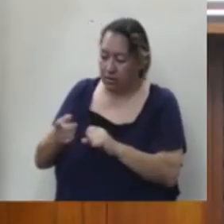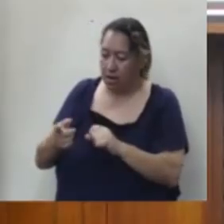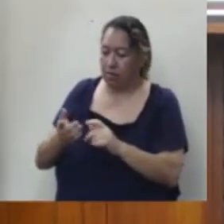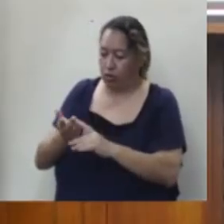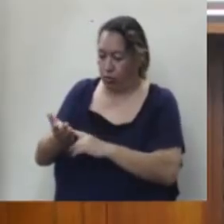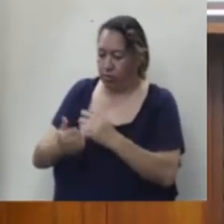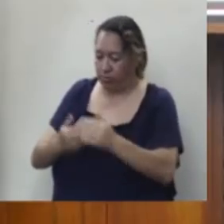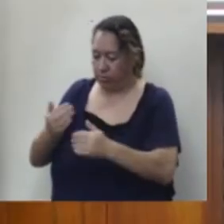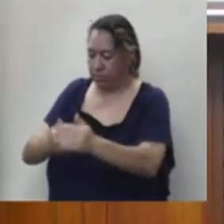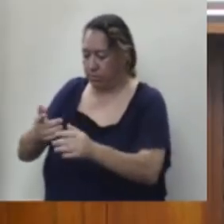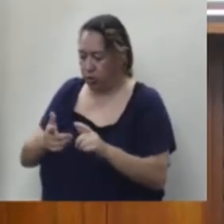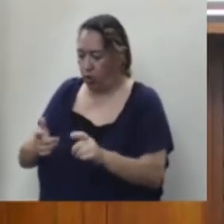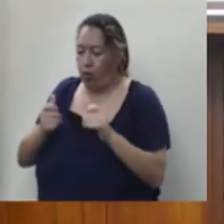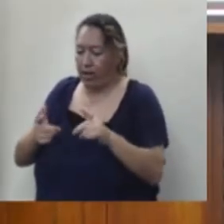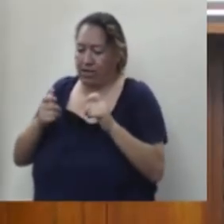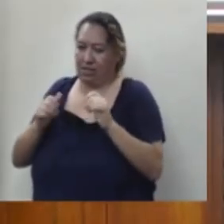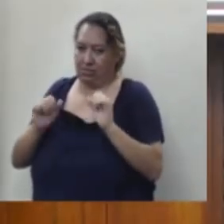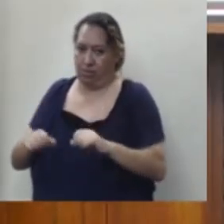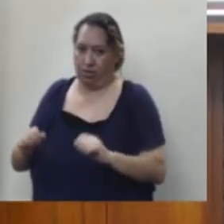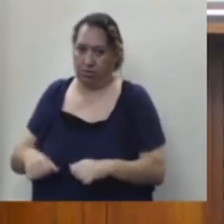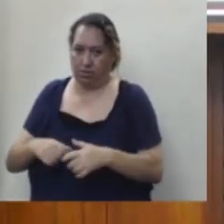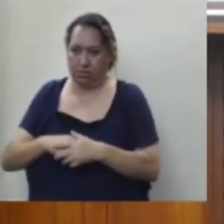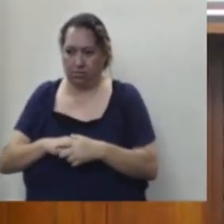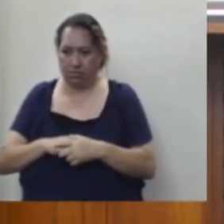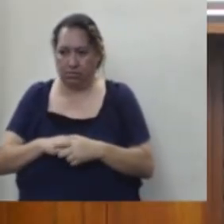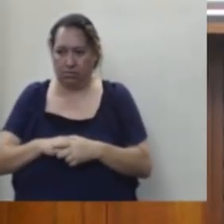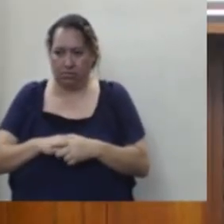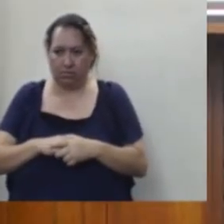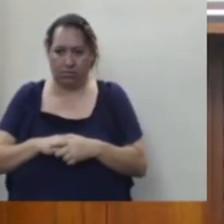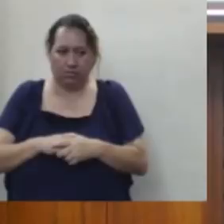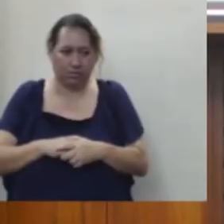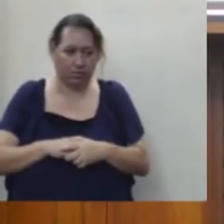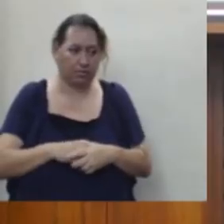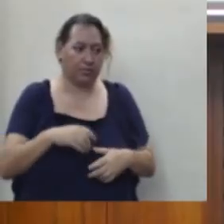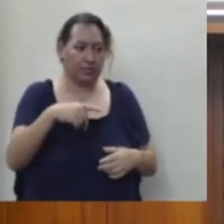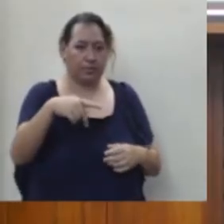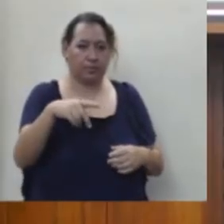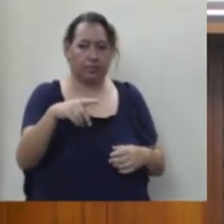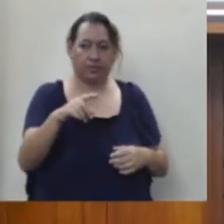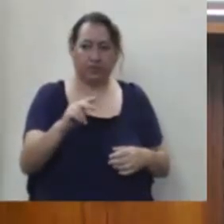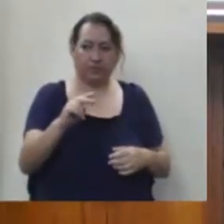quickly as possible. Thank you, Jasmine. Next is PNC, Kevin Kerrigan.